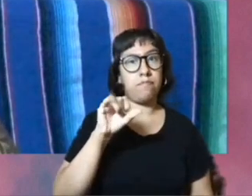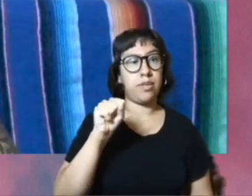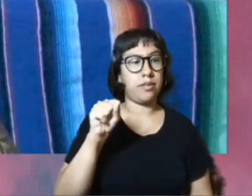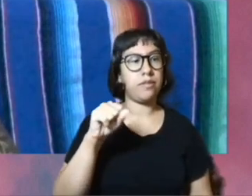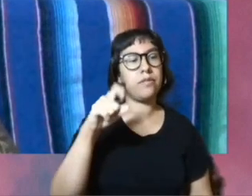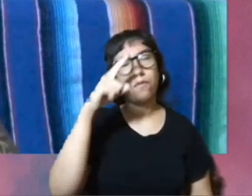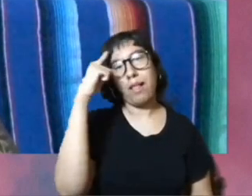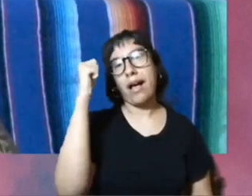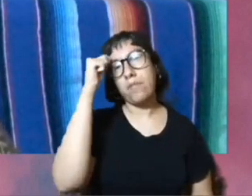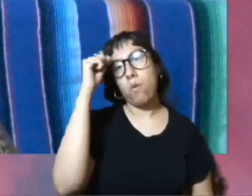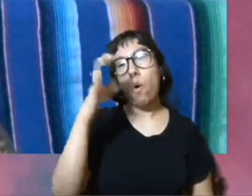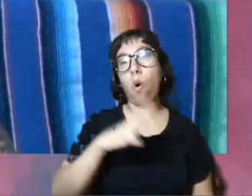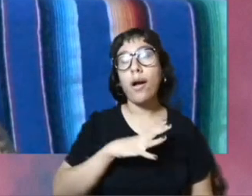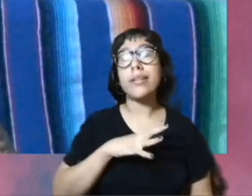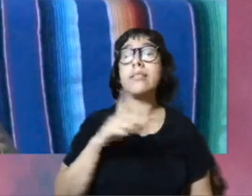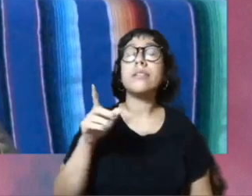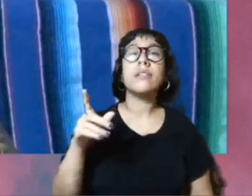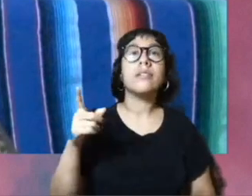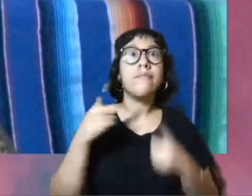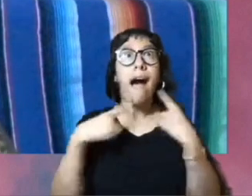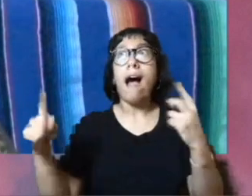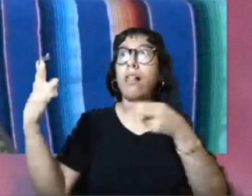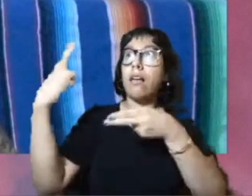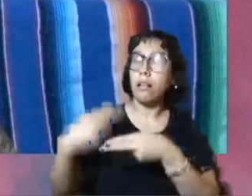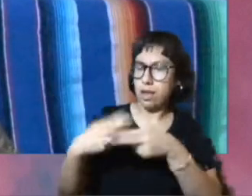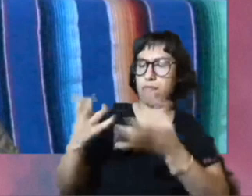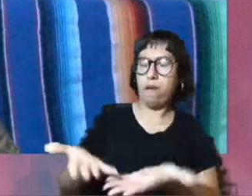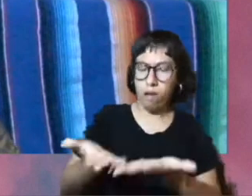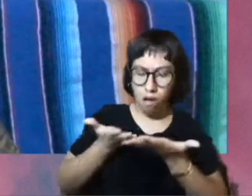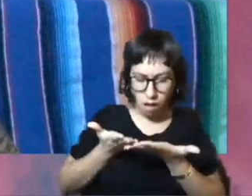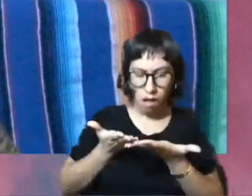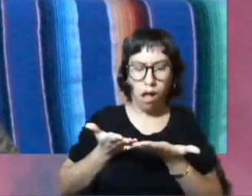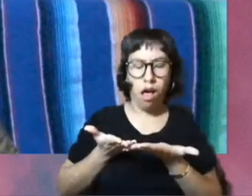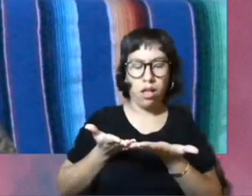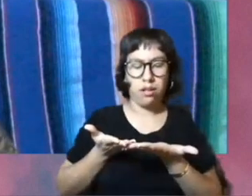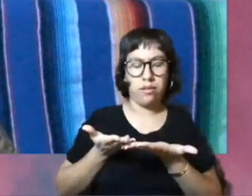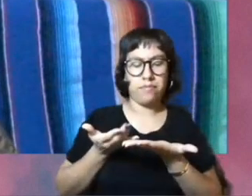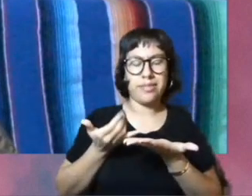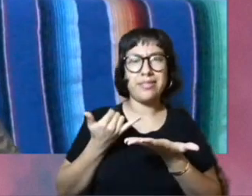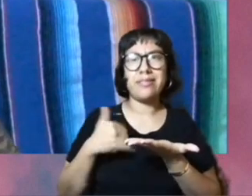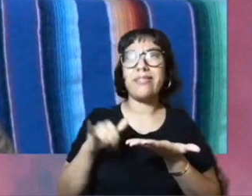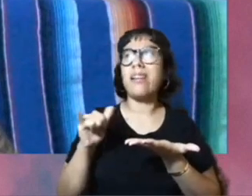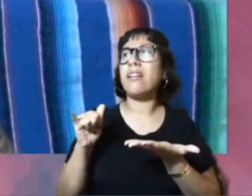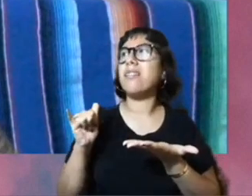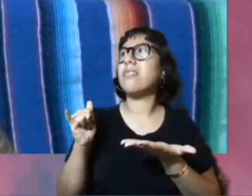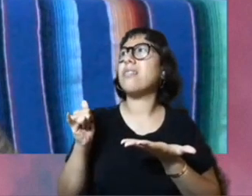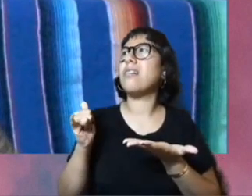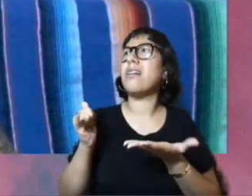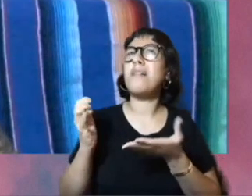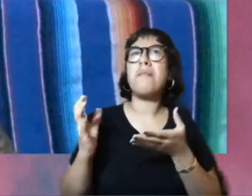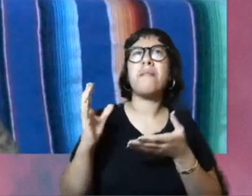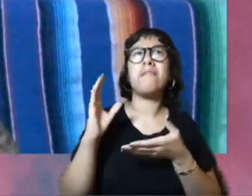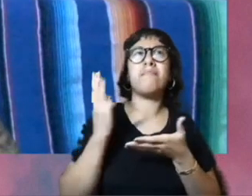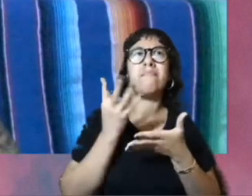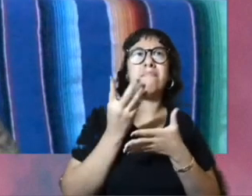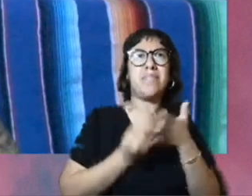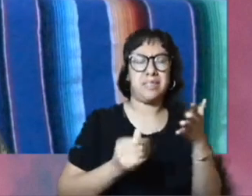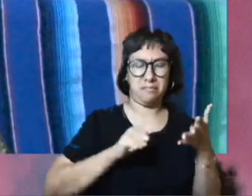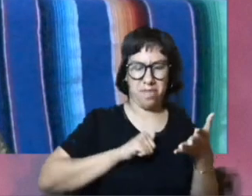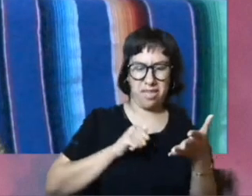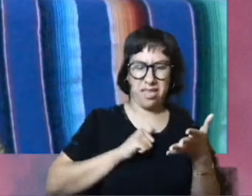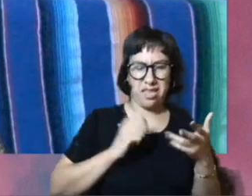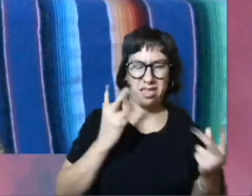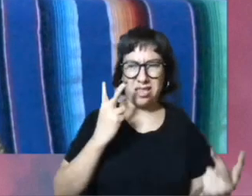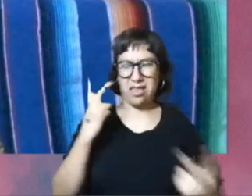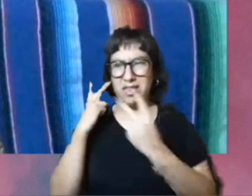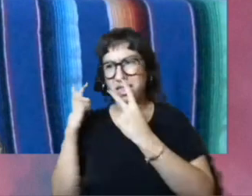when they finally hand me a name, I will be still wisping most of me, fading memory